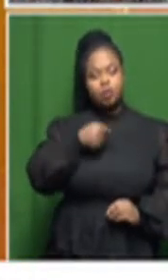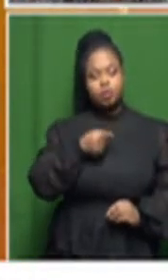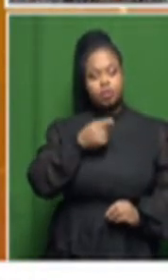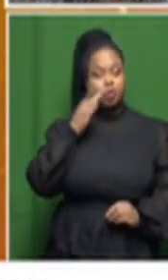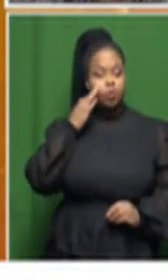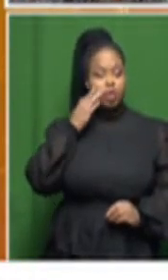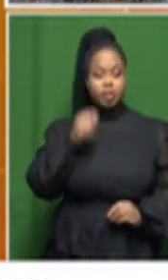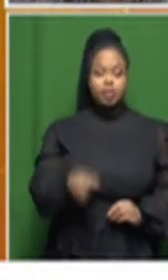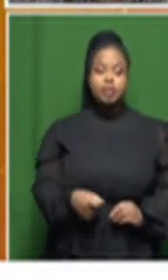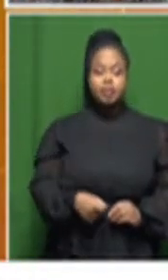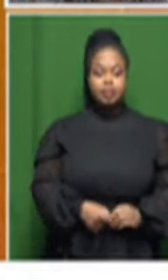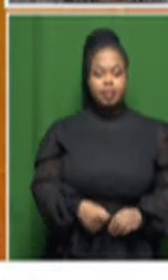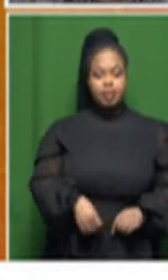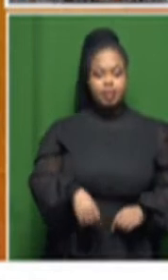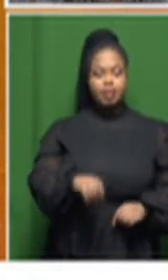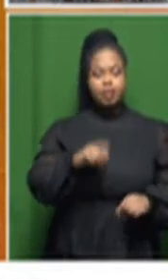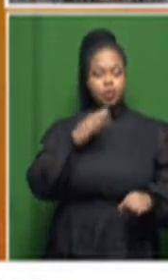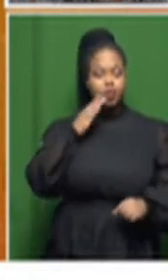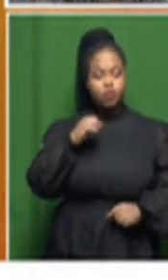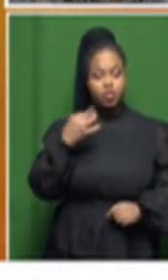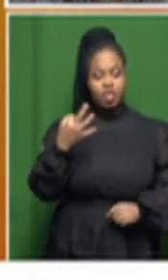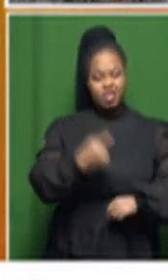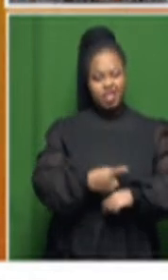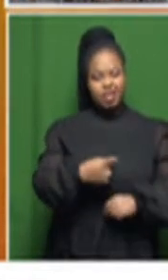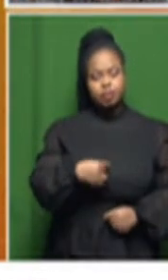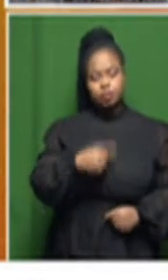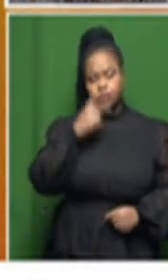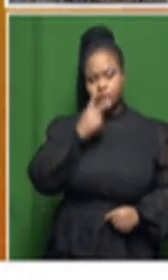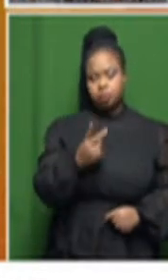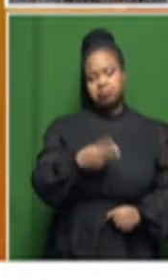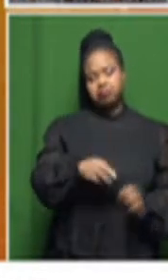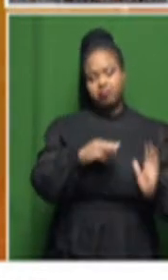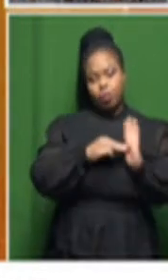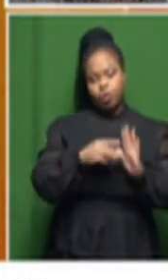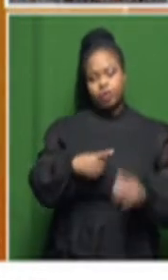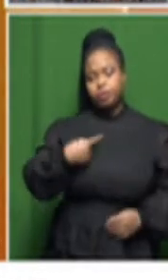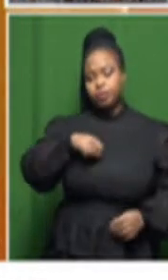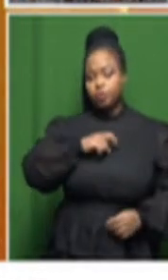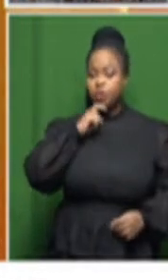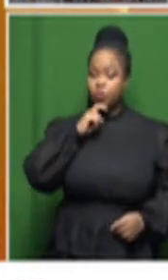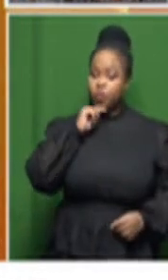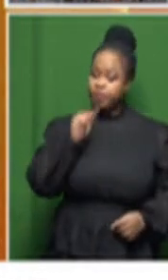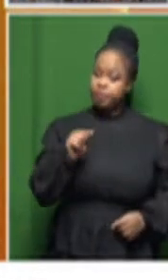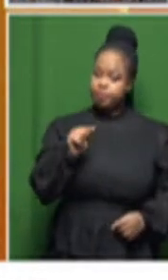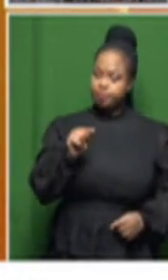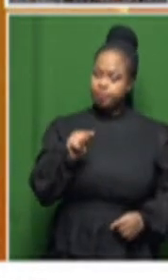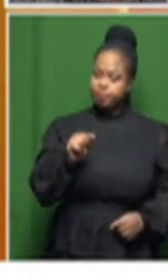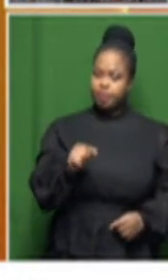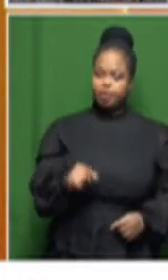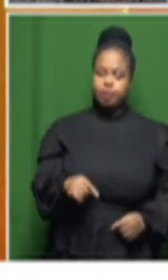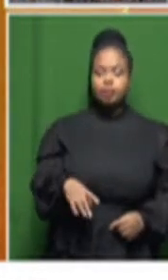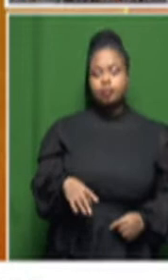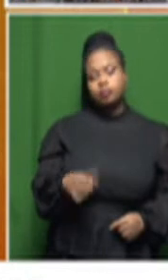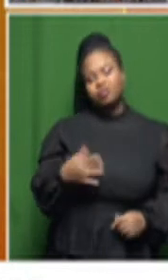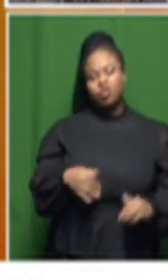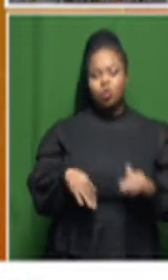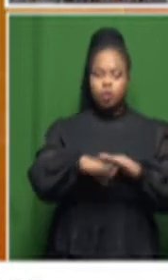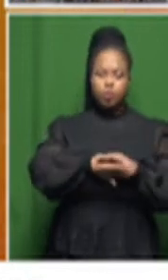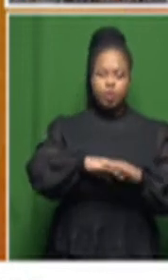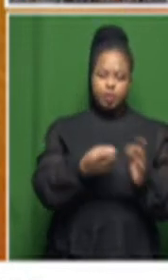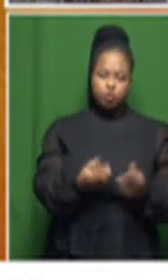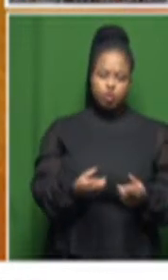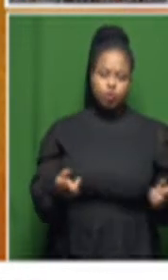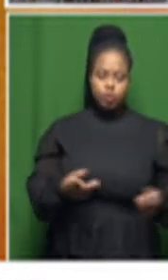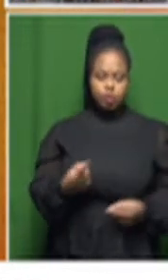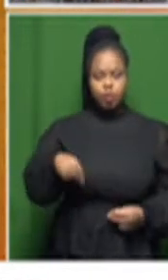of May, which was in 3 days. So, and that is the model that we always use with the minimal resources